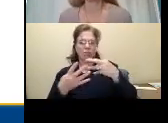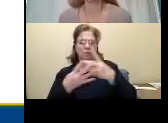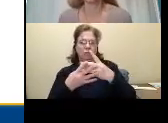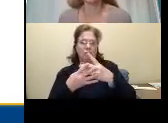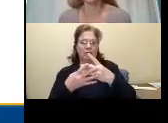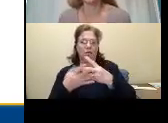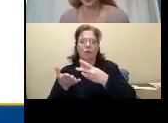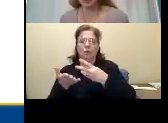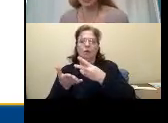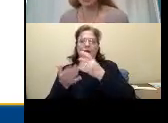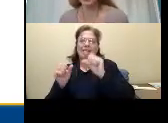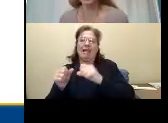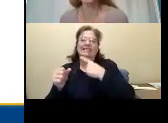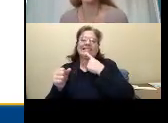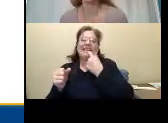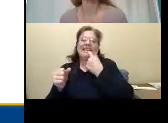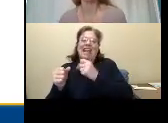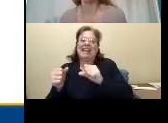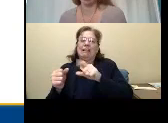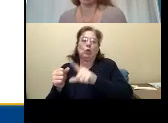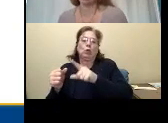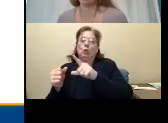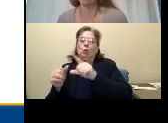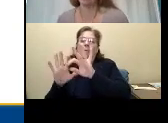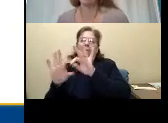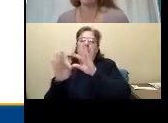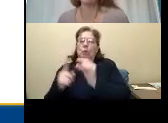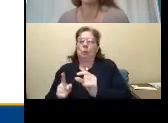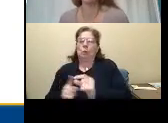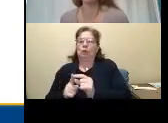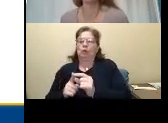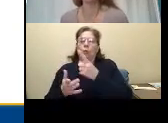would you say to really encourage people to make sure that they come in?